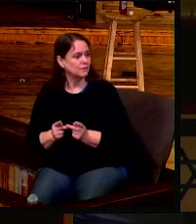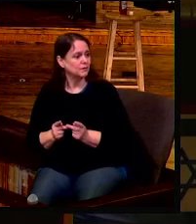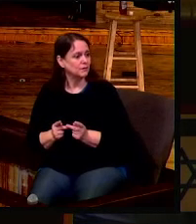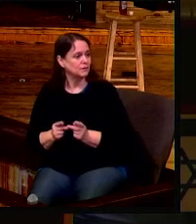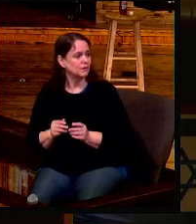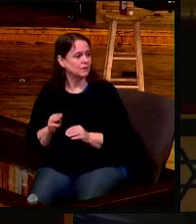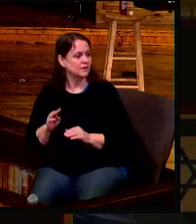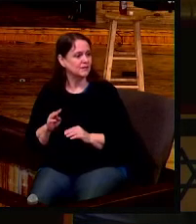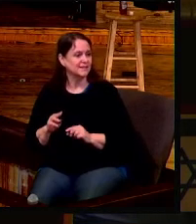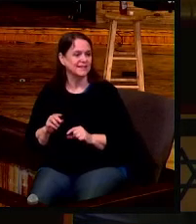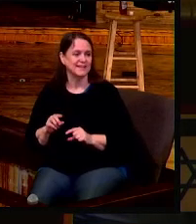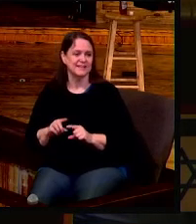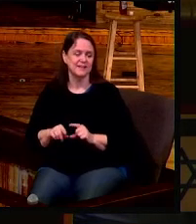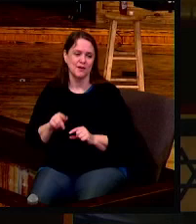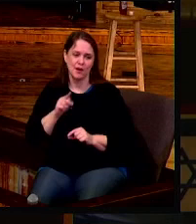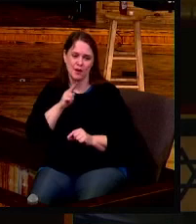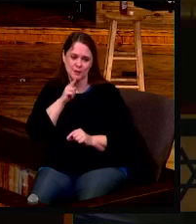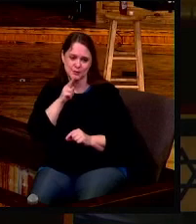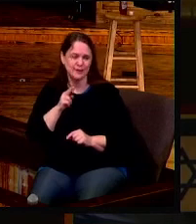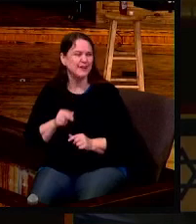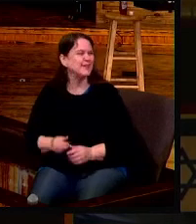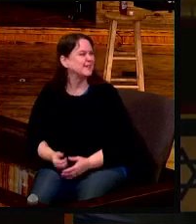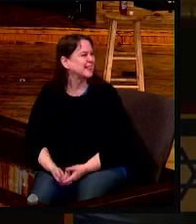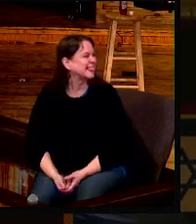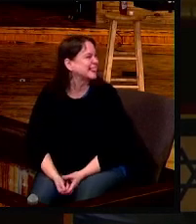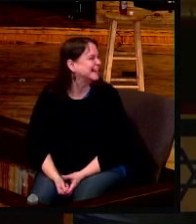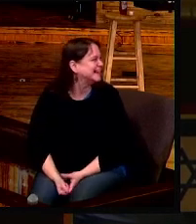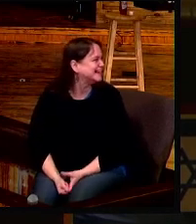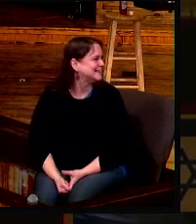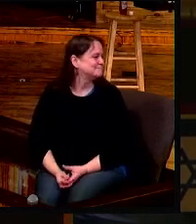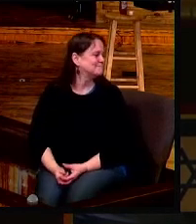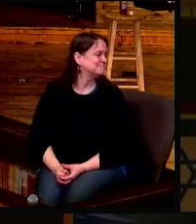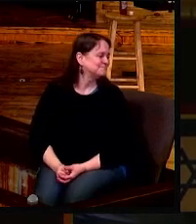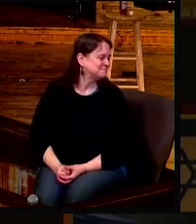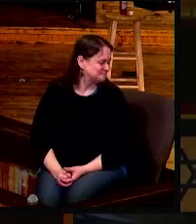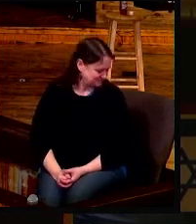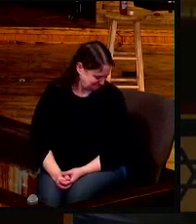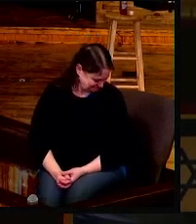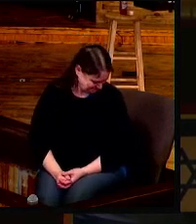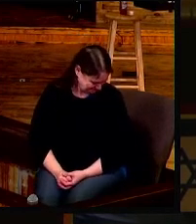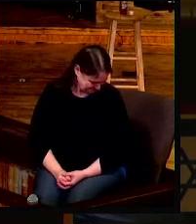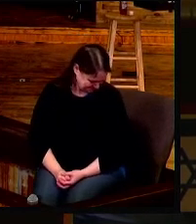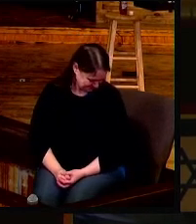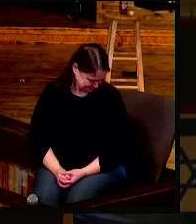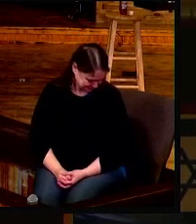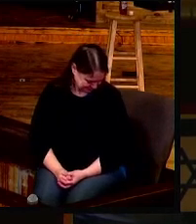By the way, he's not a cheater or liar to my knowledge. I've done business with him several times.